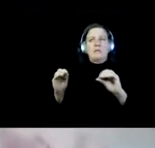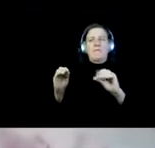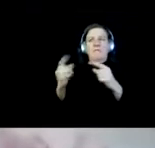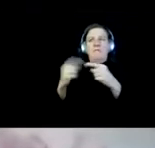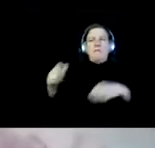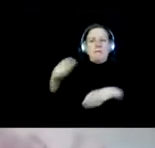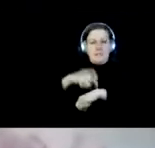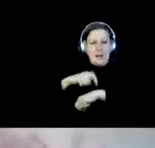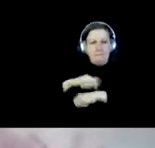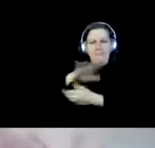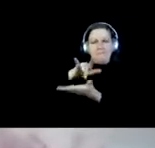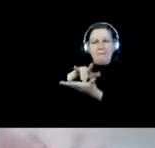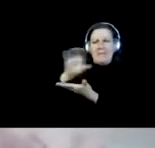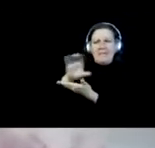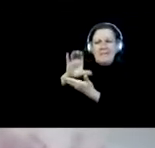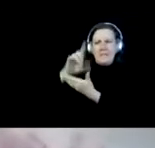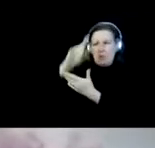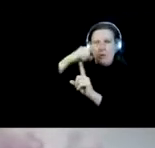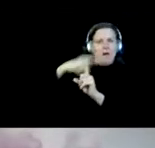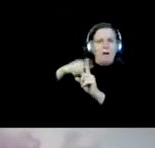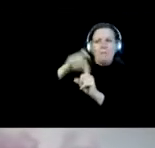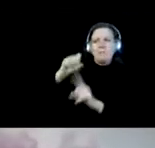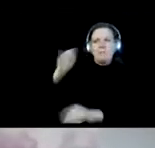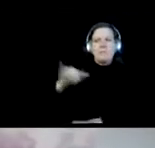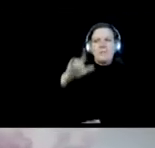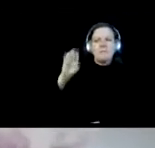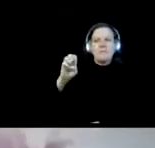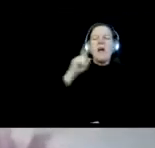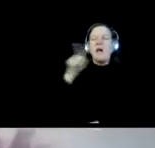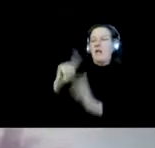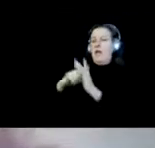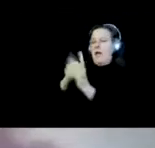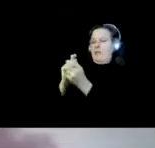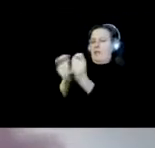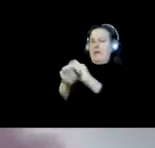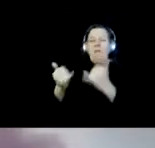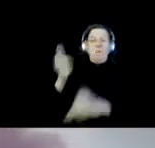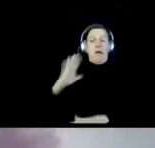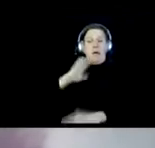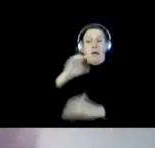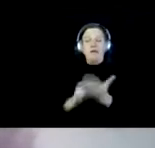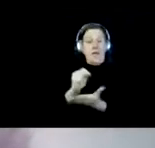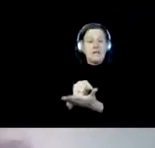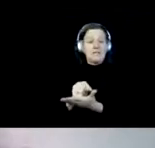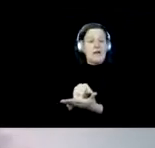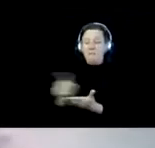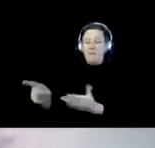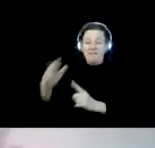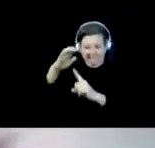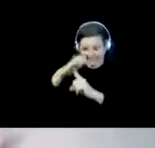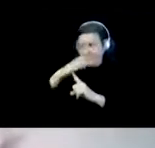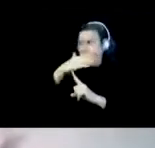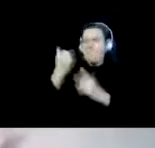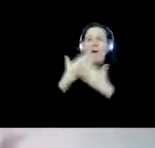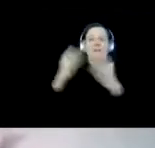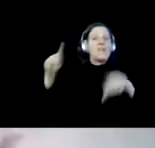that they're starting to change that, but at that time it was very much like, this is the greatest thing ever and this is the thing to